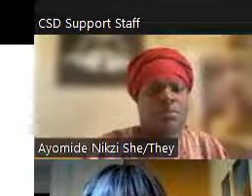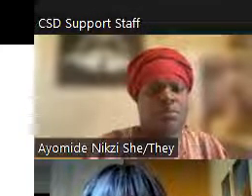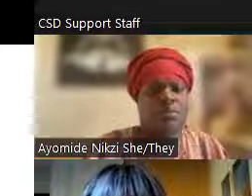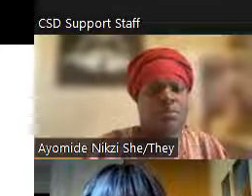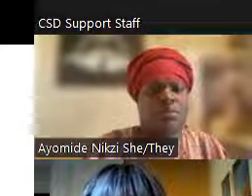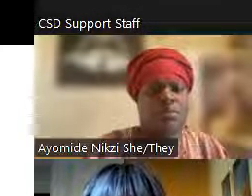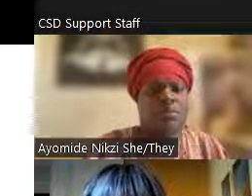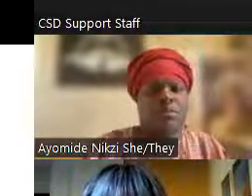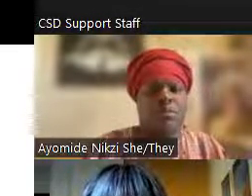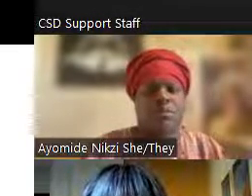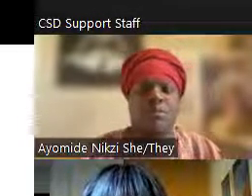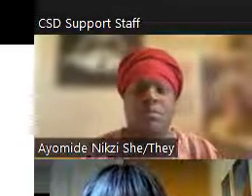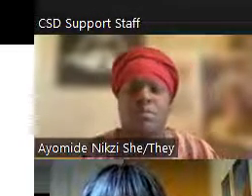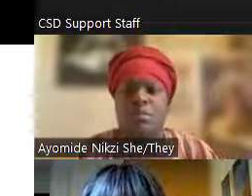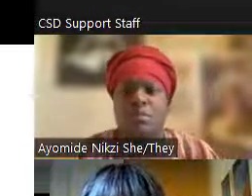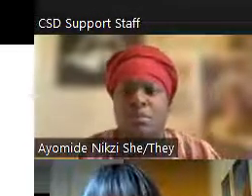Great.